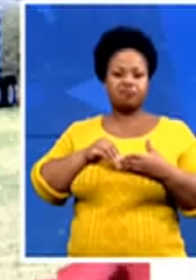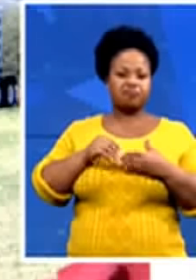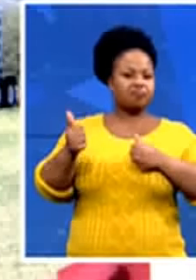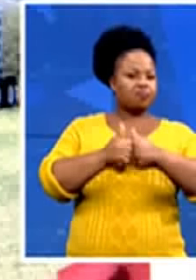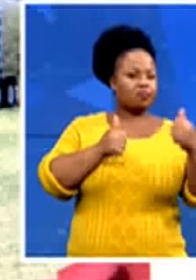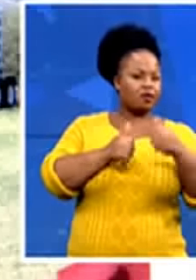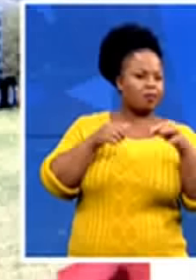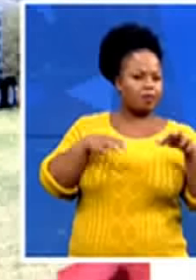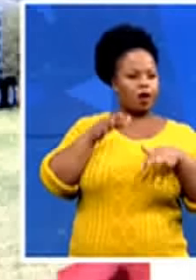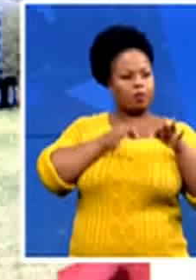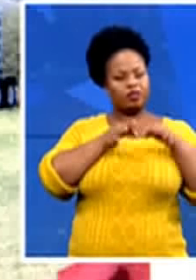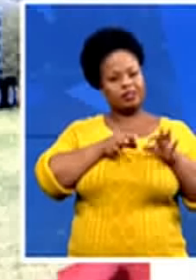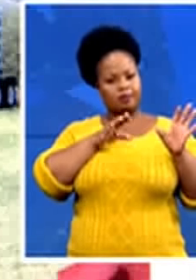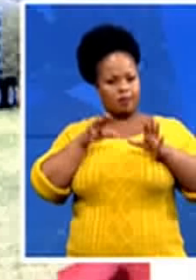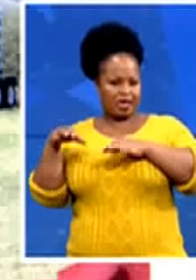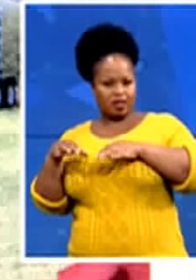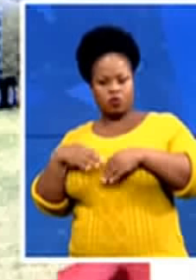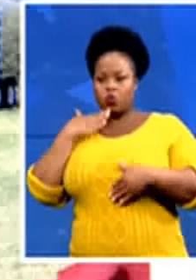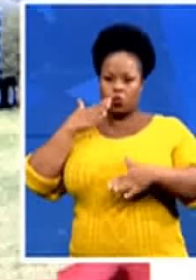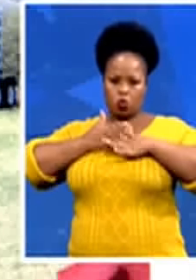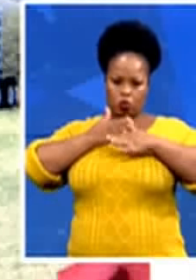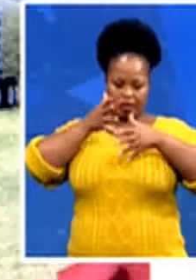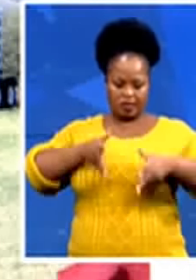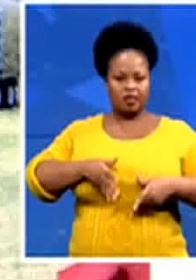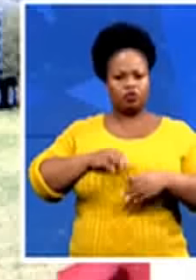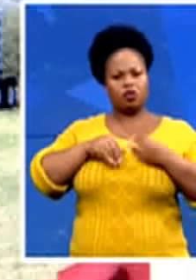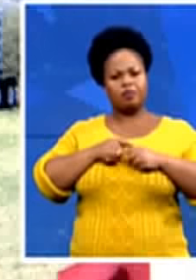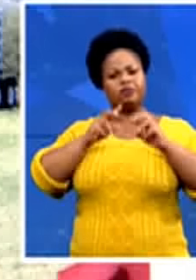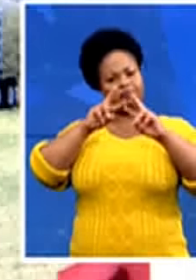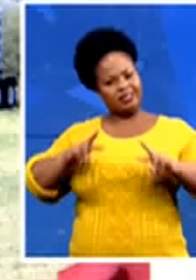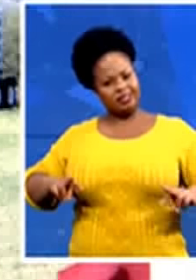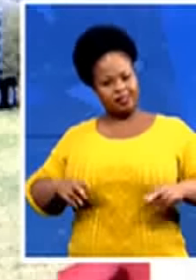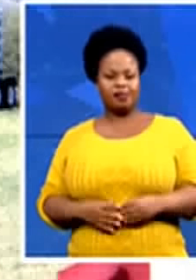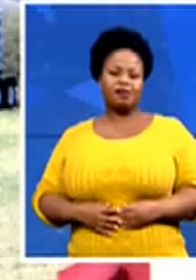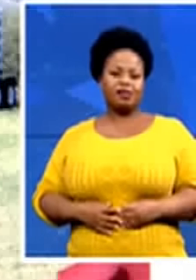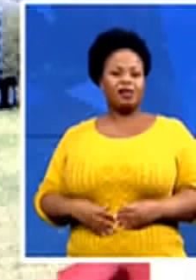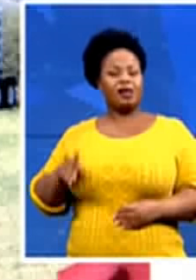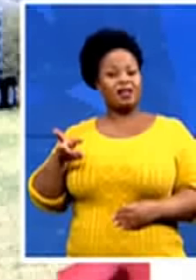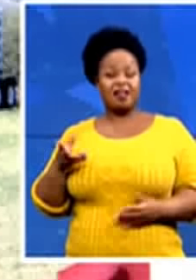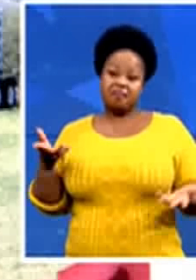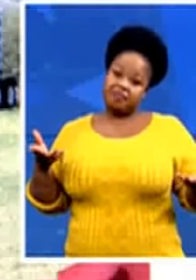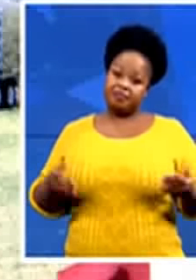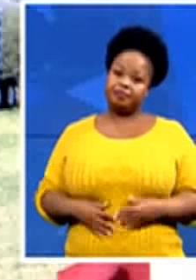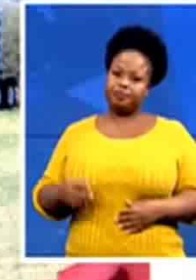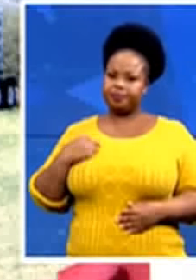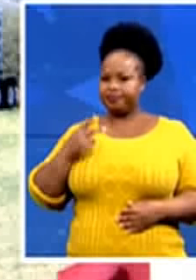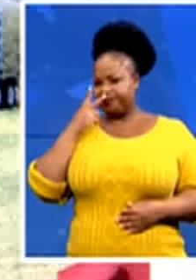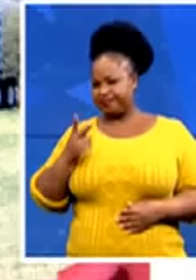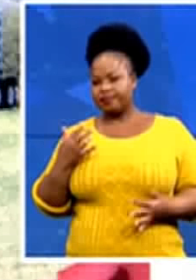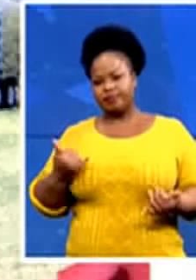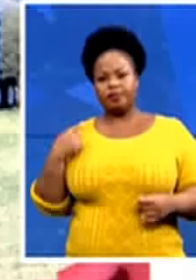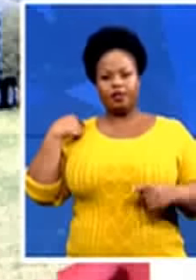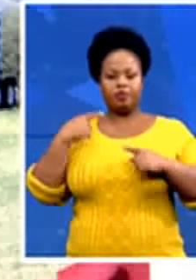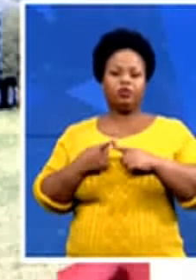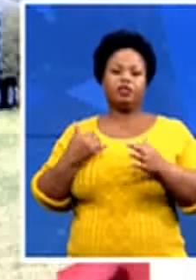came together to speak about peace. As a result, afterwards, now, Blaine, ahead of this